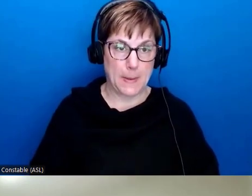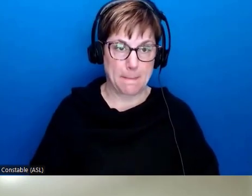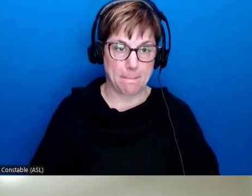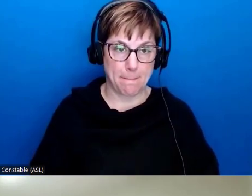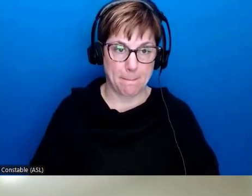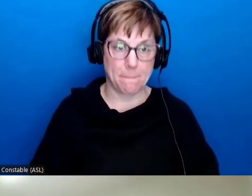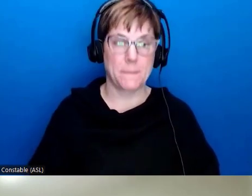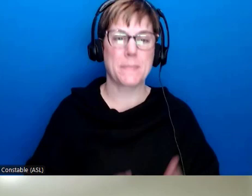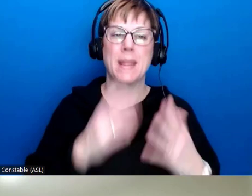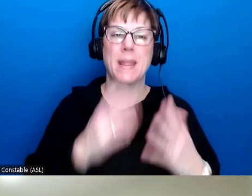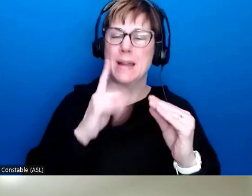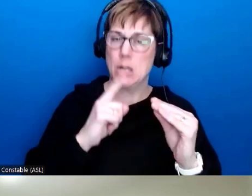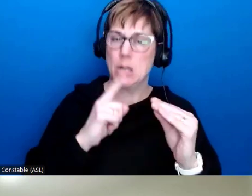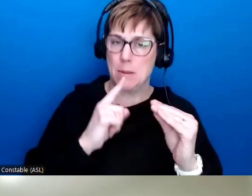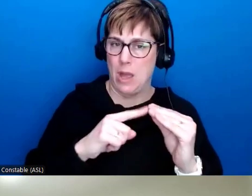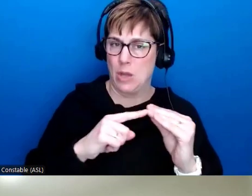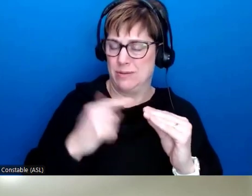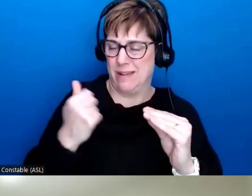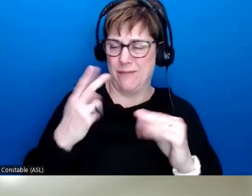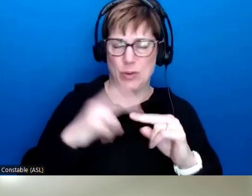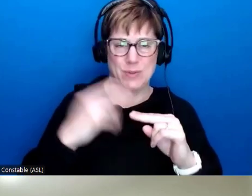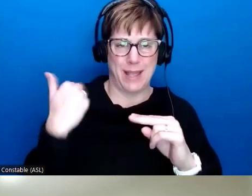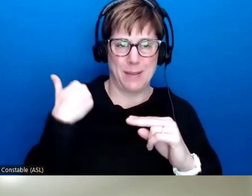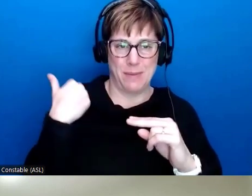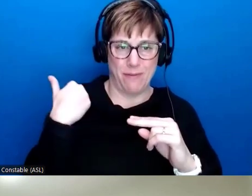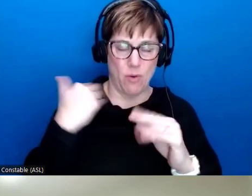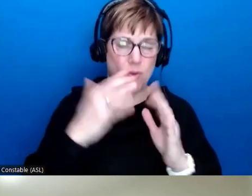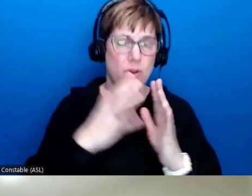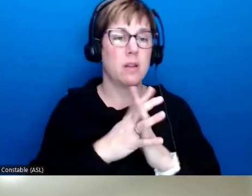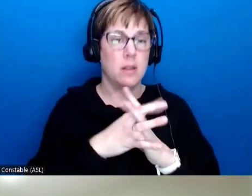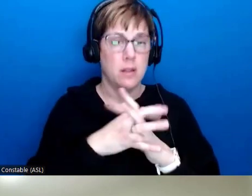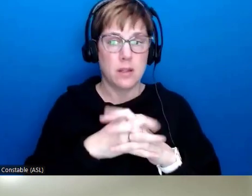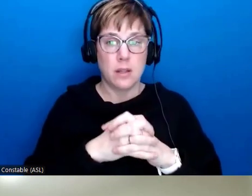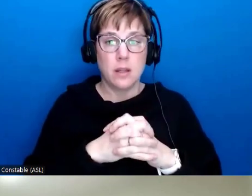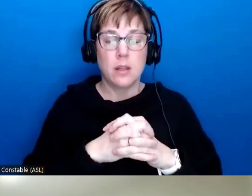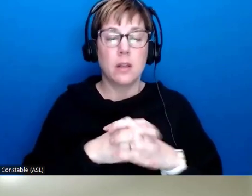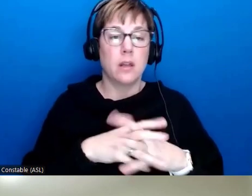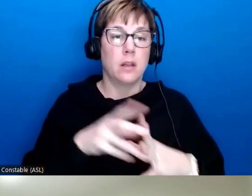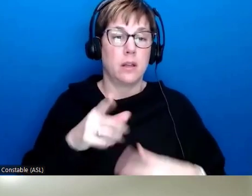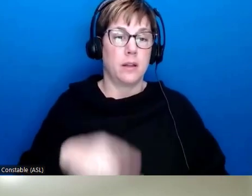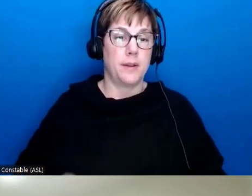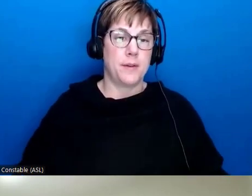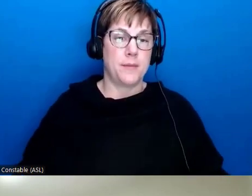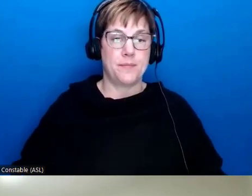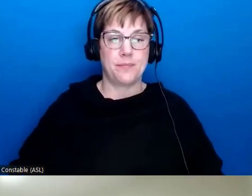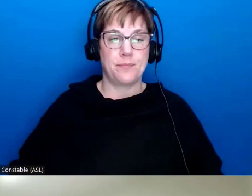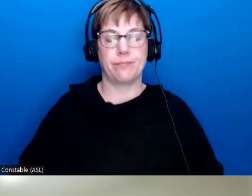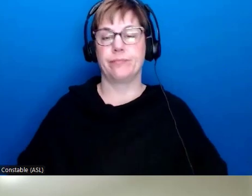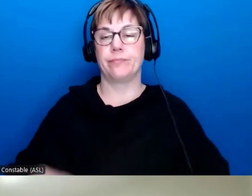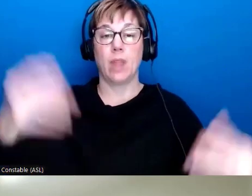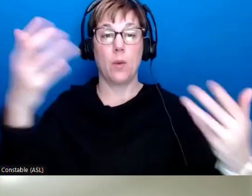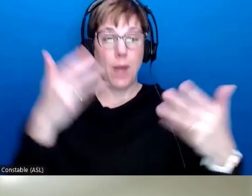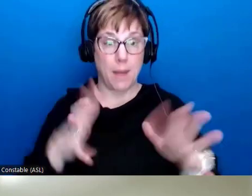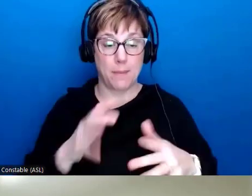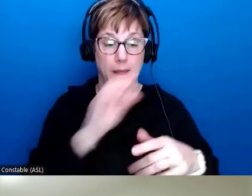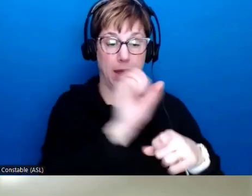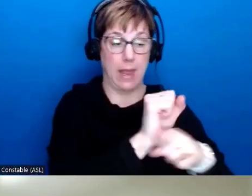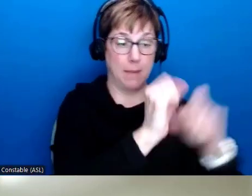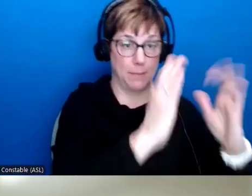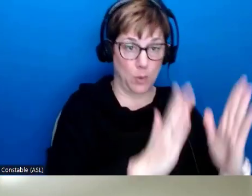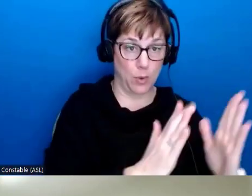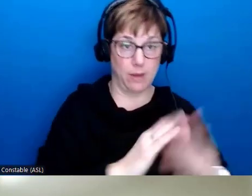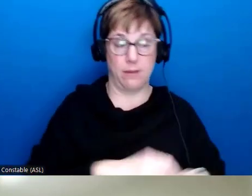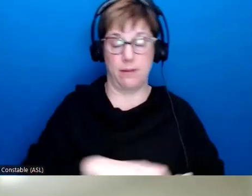I talked about this a little bit in a couple of slides earlier. There's this back and forth that goes between the employees and the